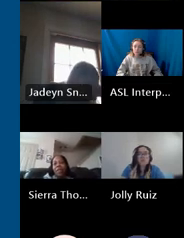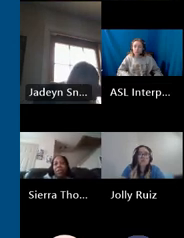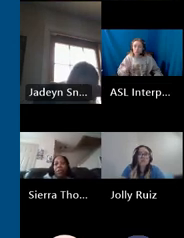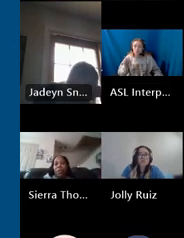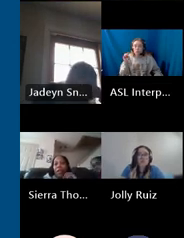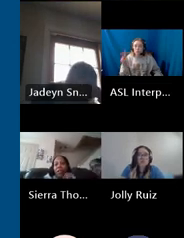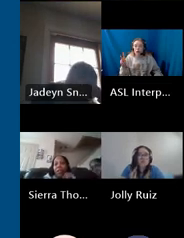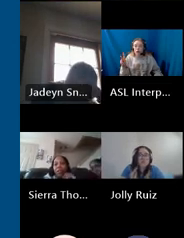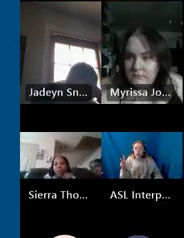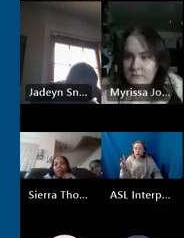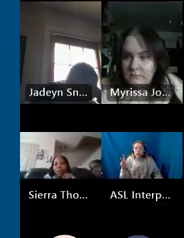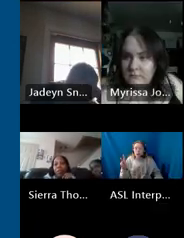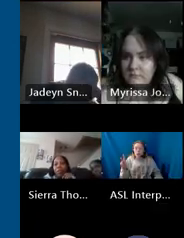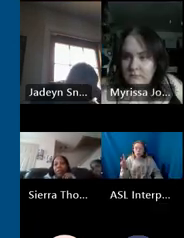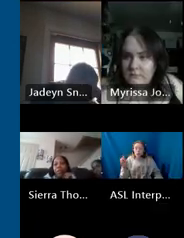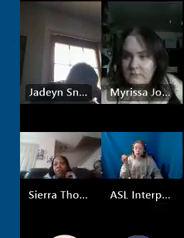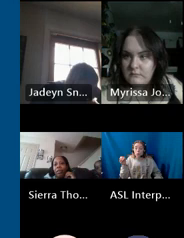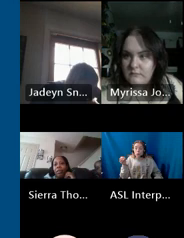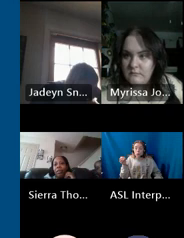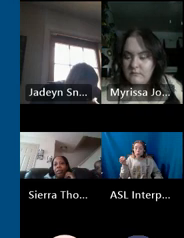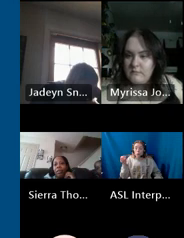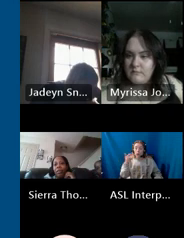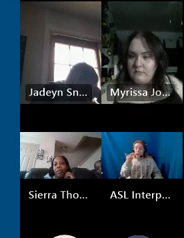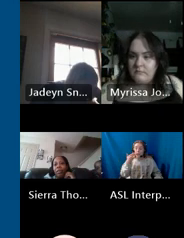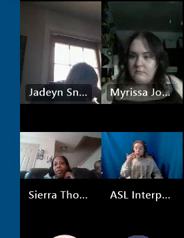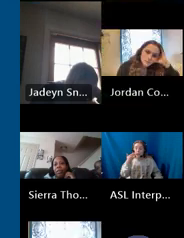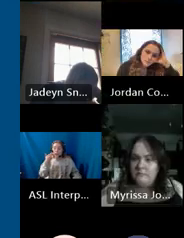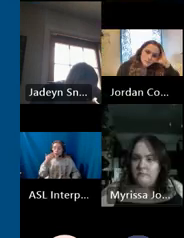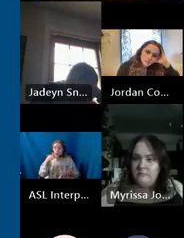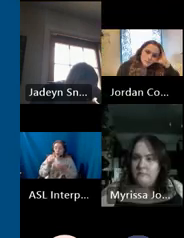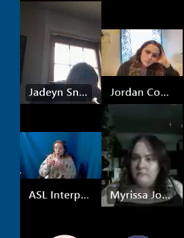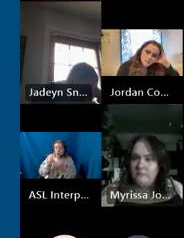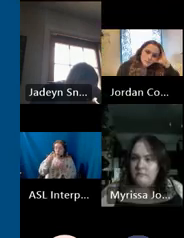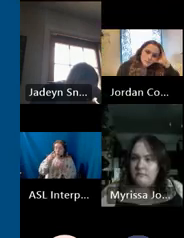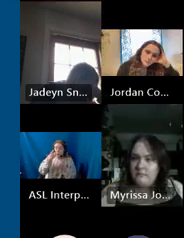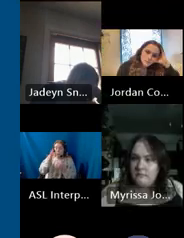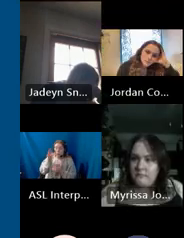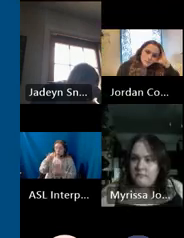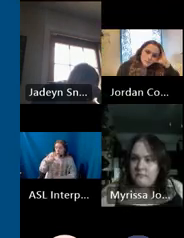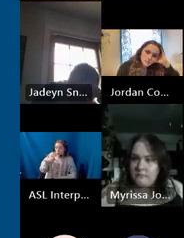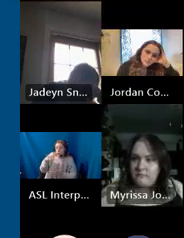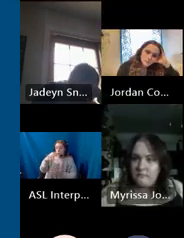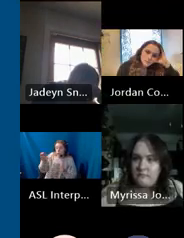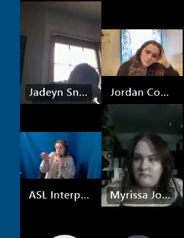Okay, so Haley, how will you do that?